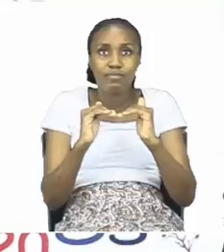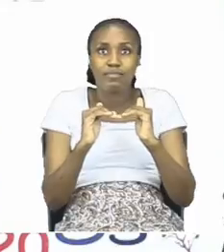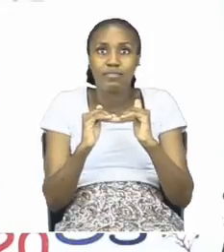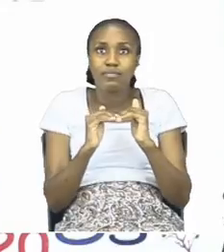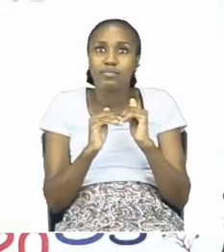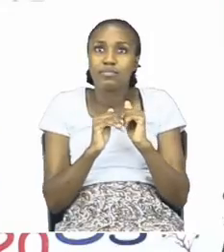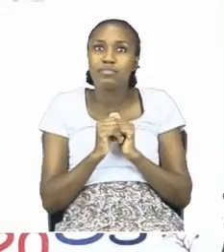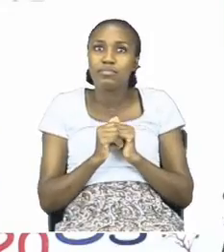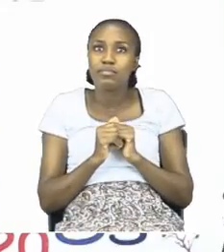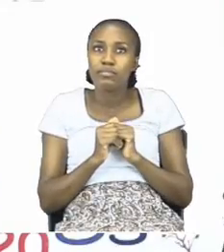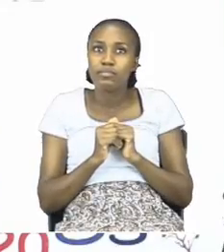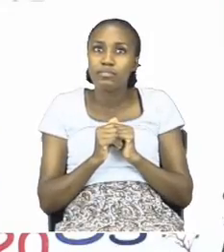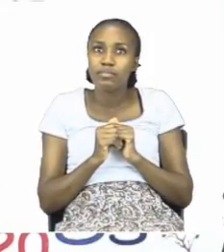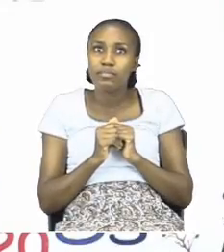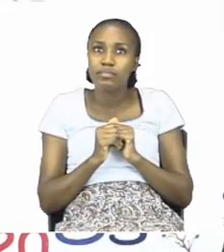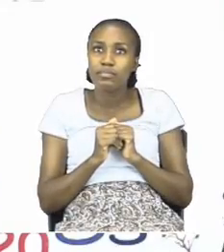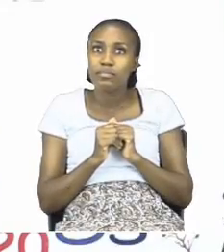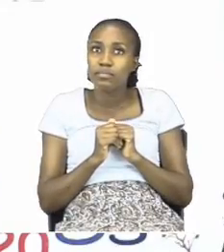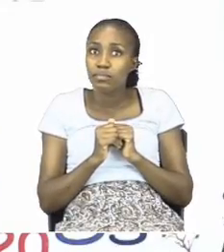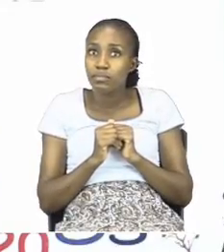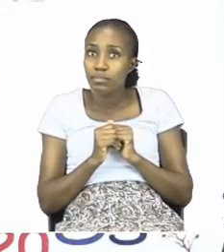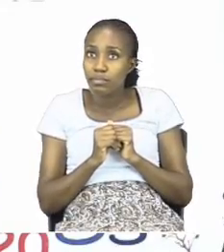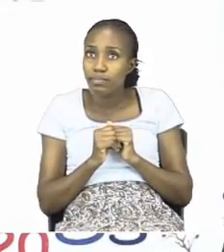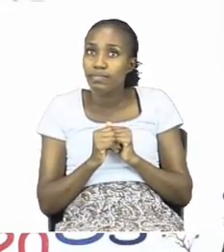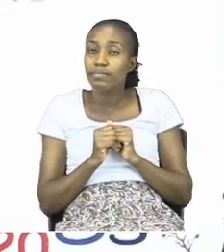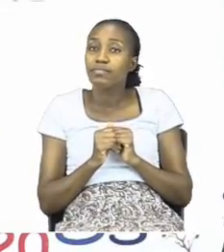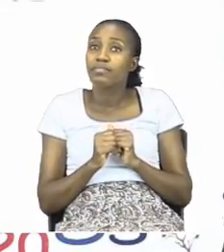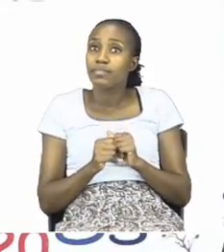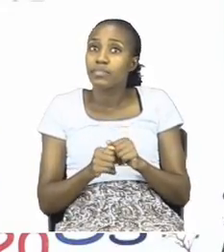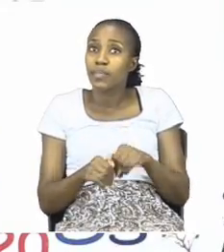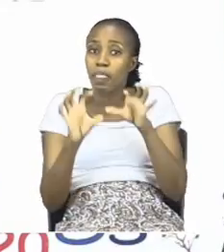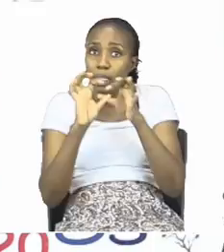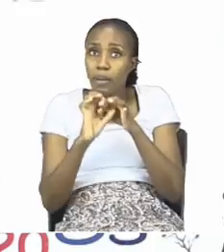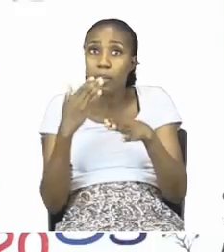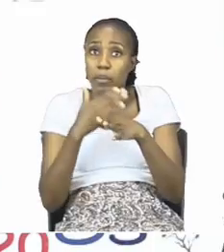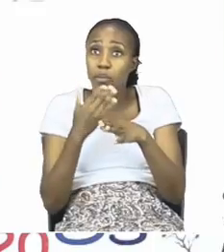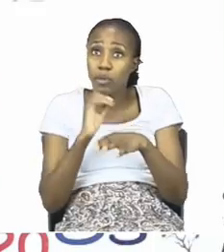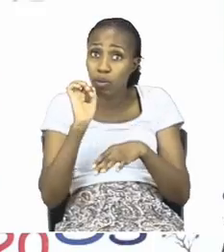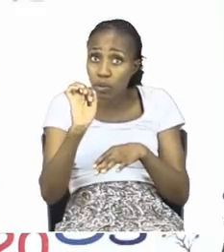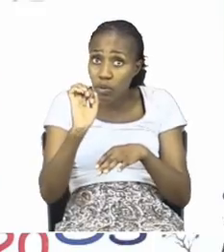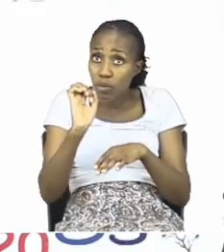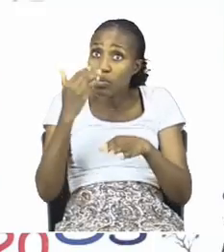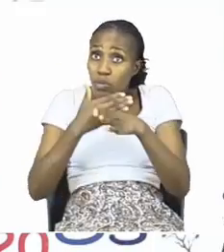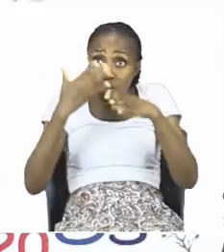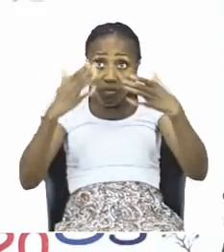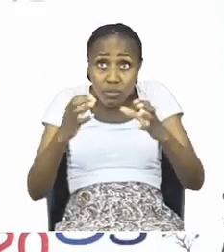did you bring your homework back